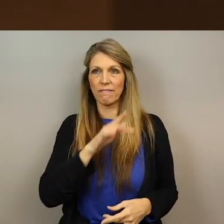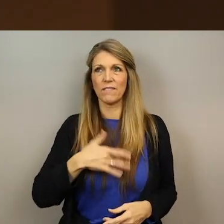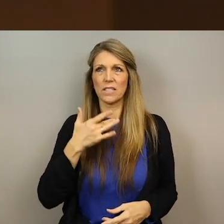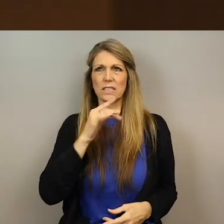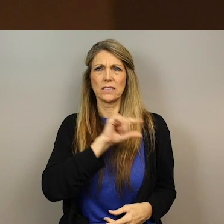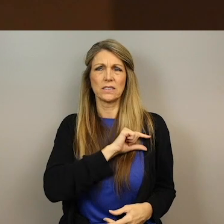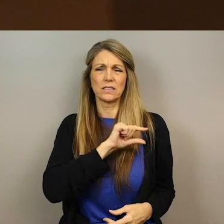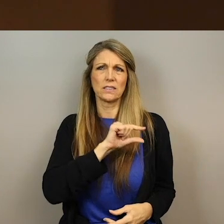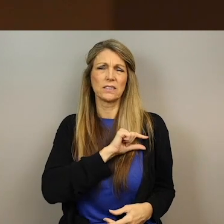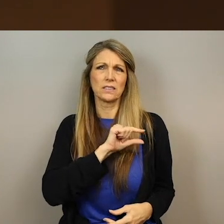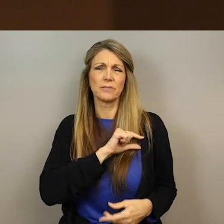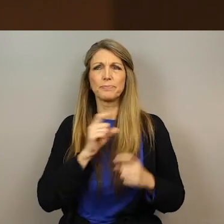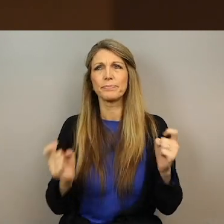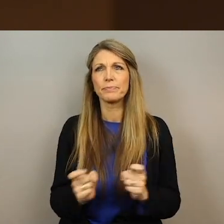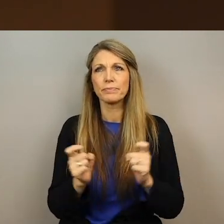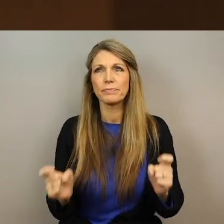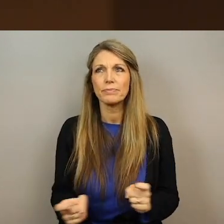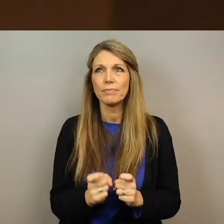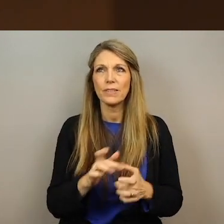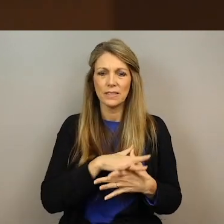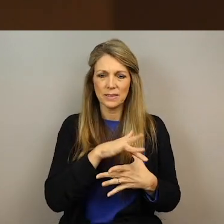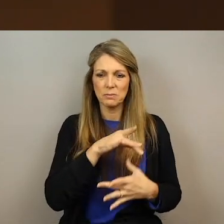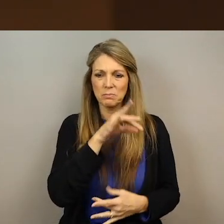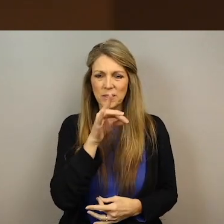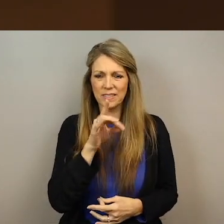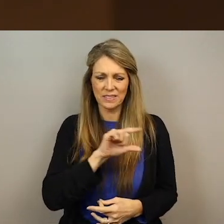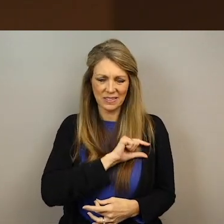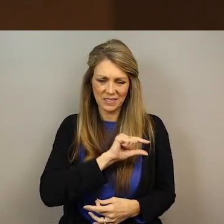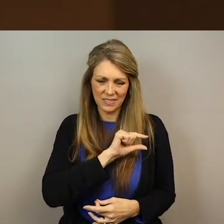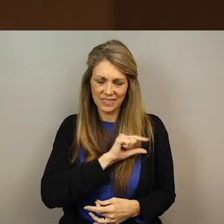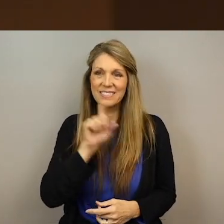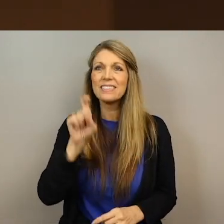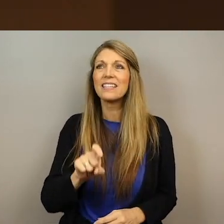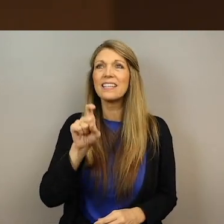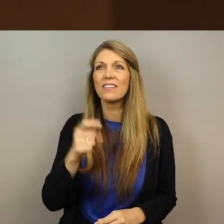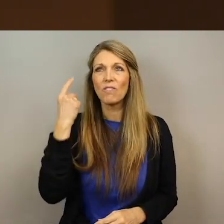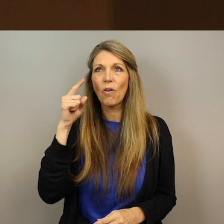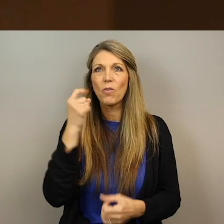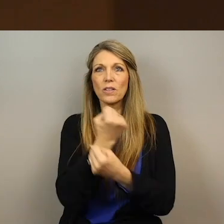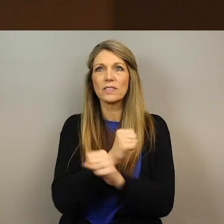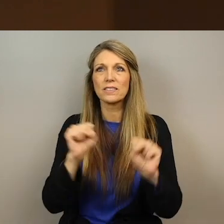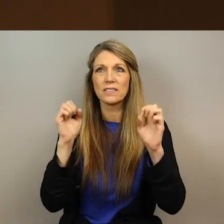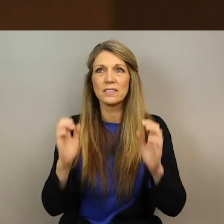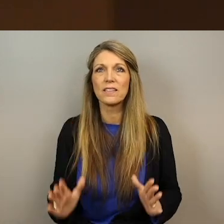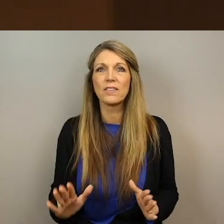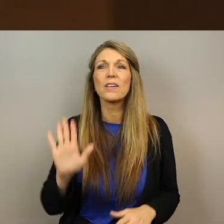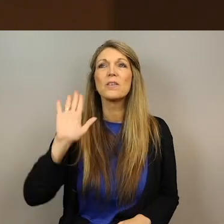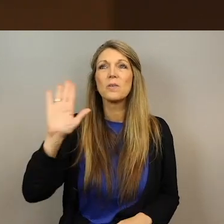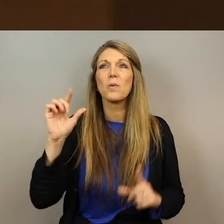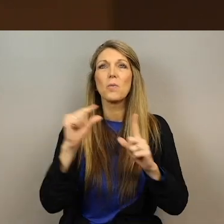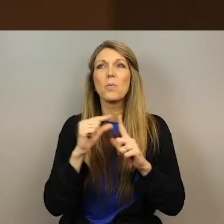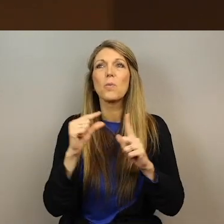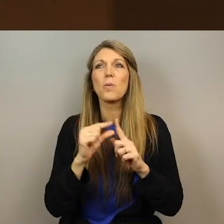our hearts about sin, that your spirit would begin to convict us about our desperate need for a Savior, and that, Father, your word and through the